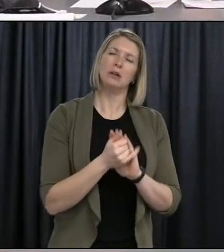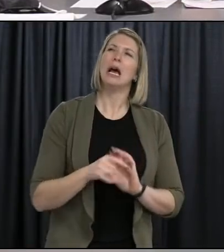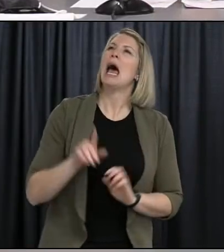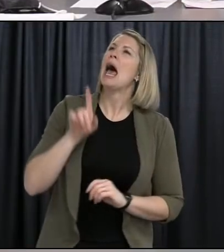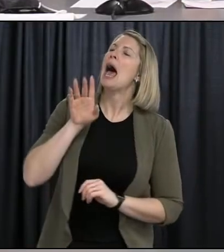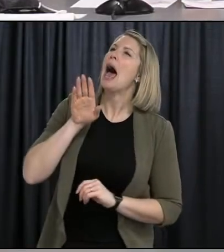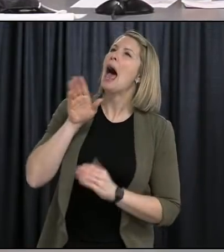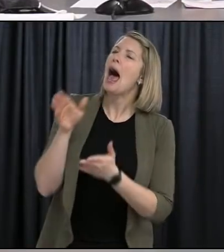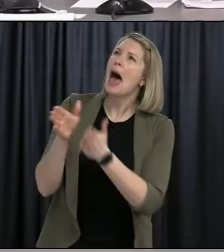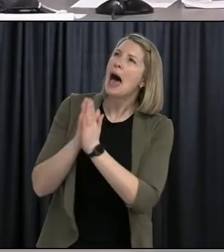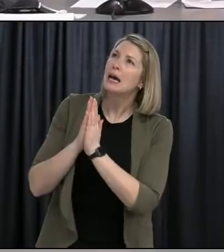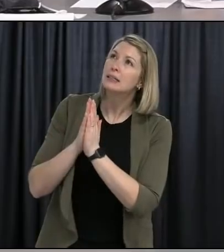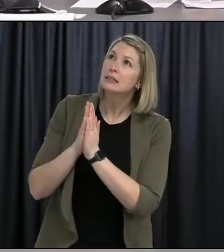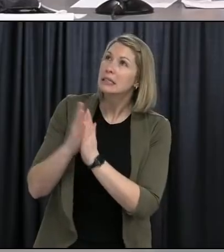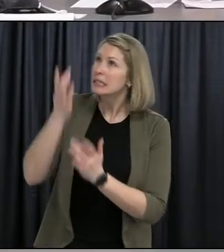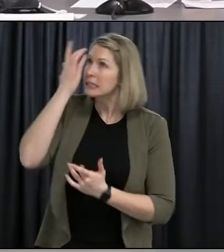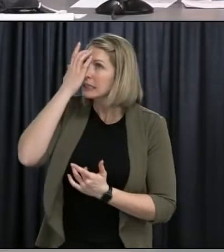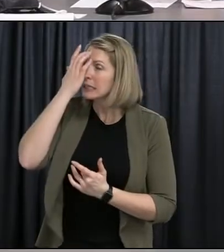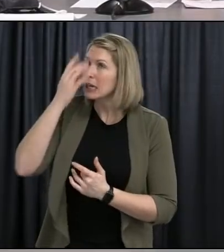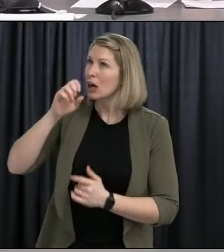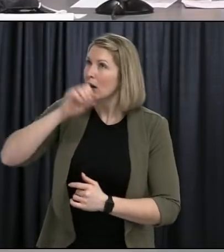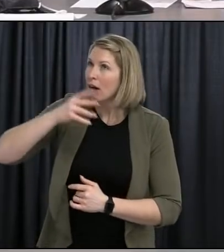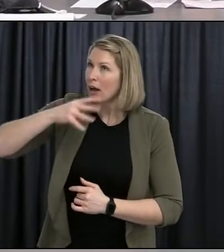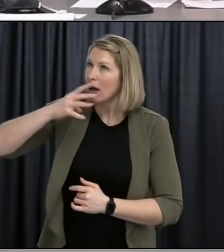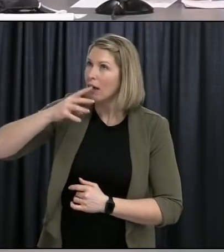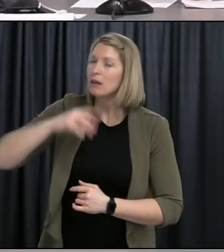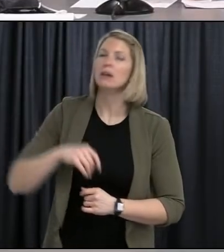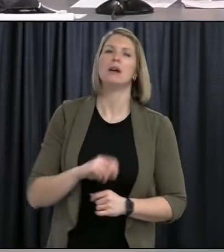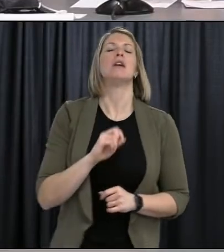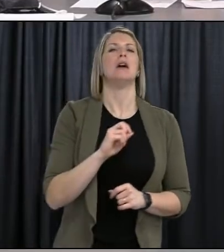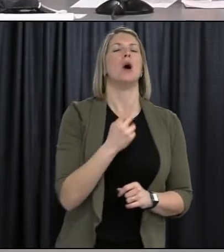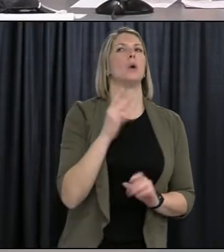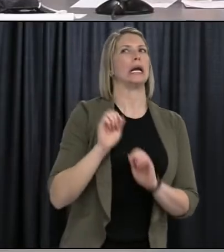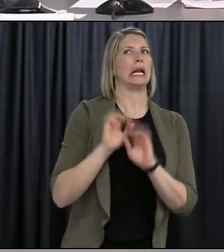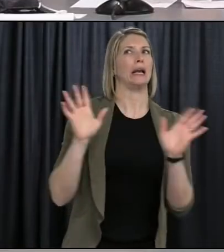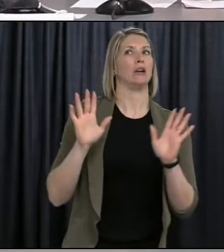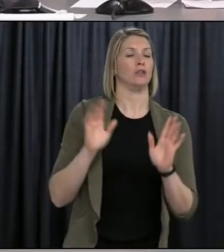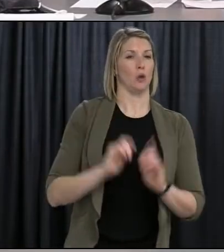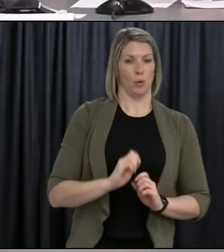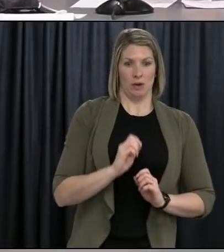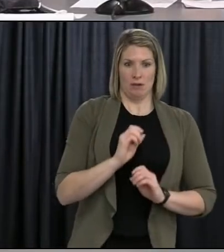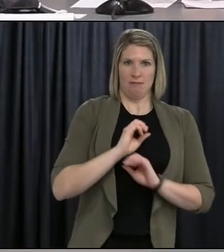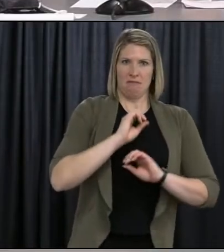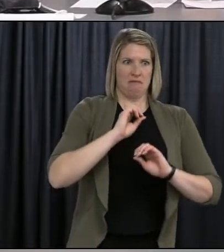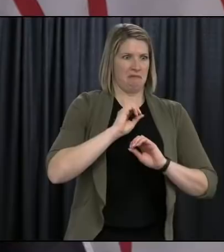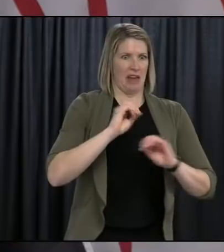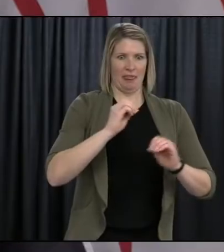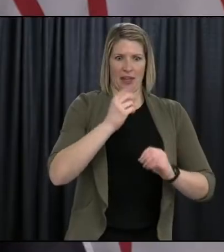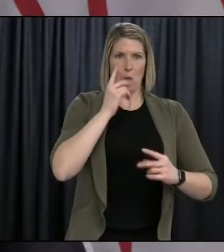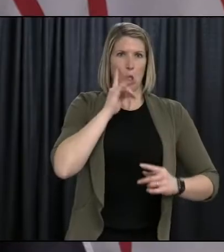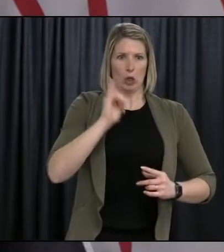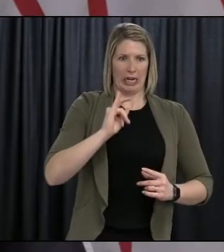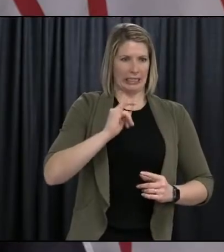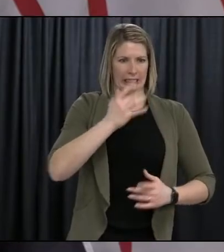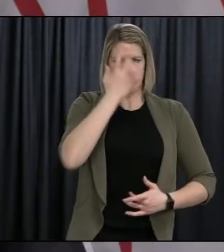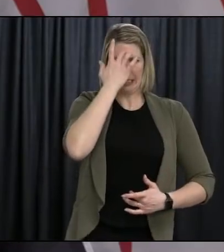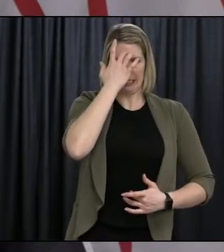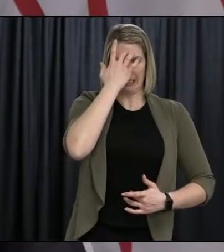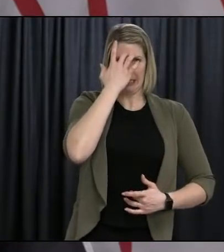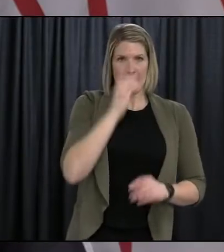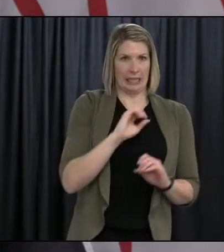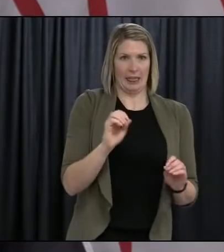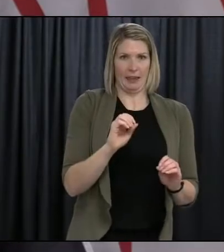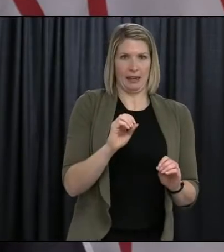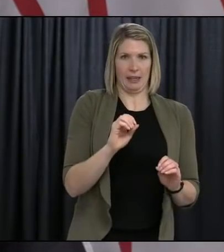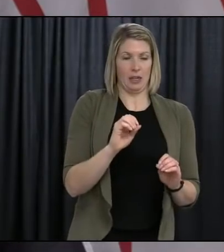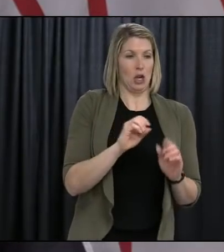symptomatic, or asymptomatic? Asymptomatic, sorry. Asymptomatic, tested positive. Then if they don't have symptoms,